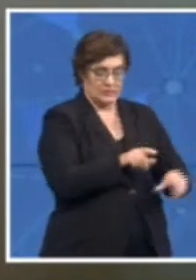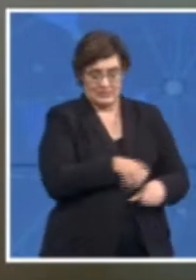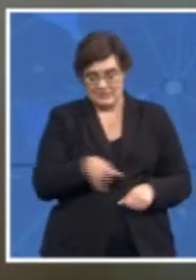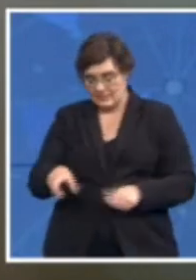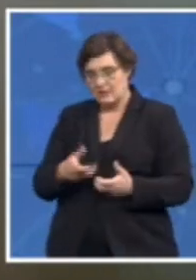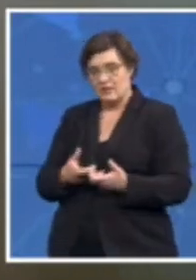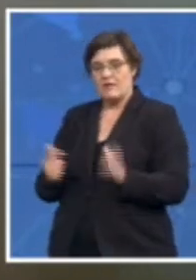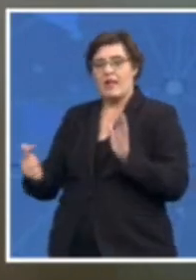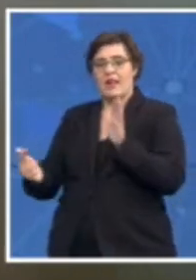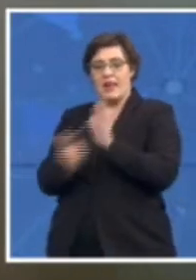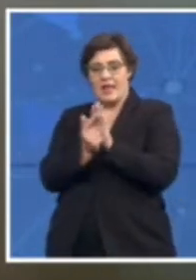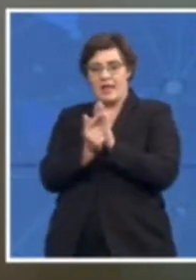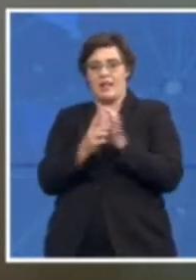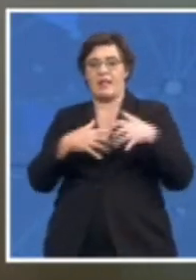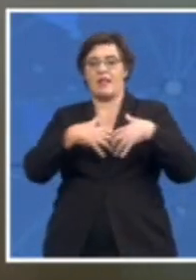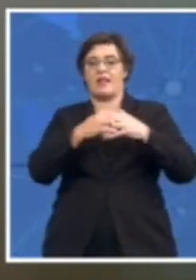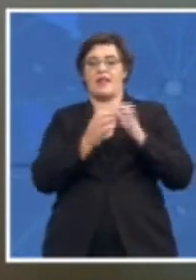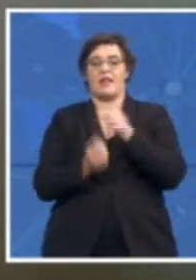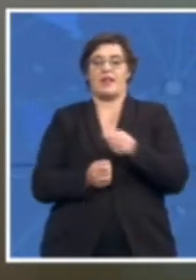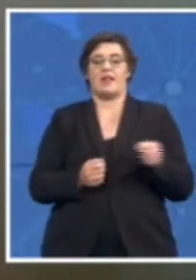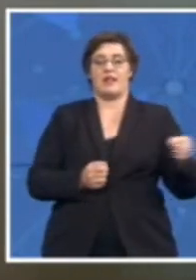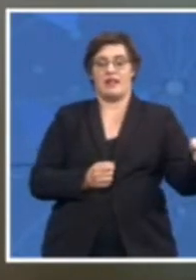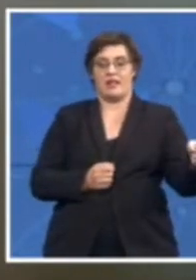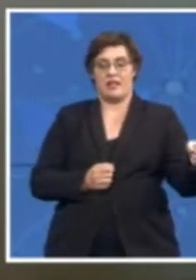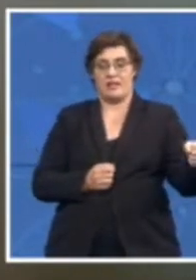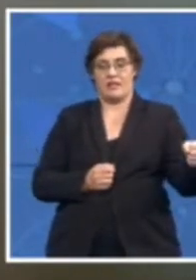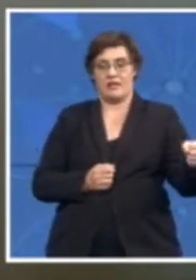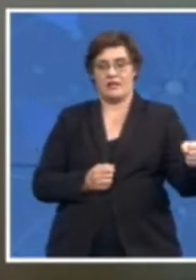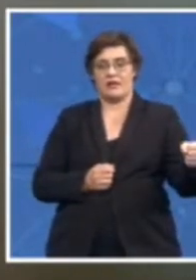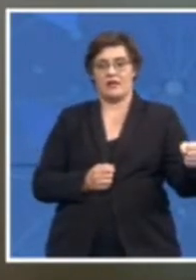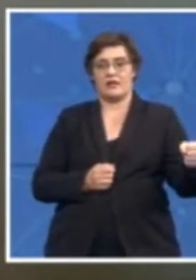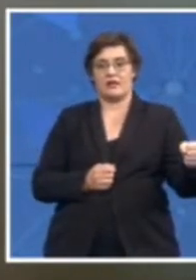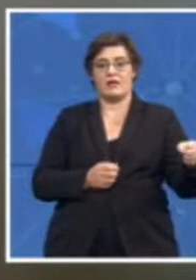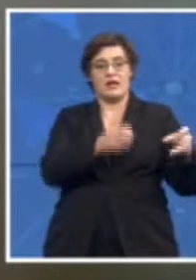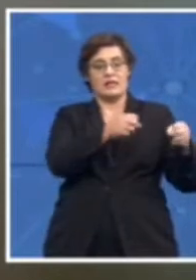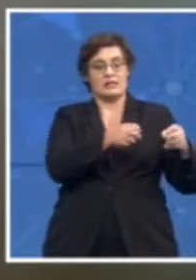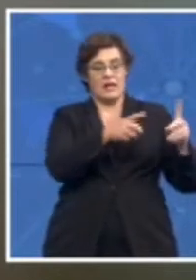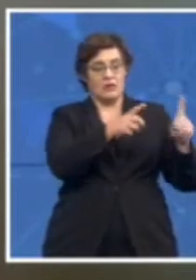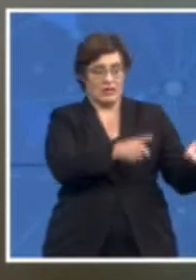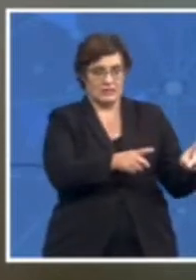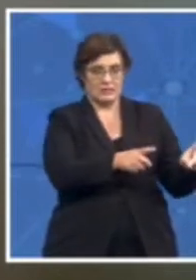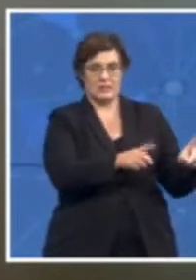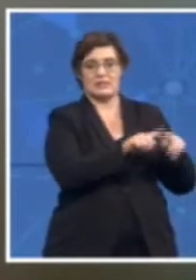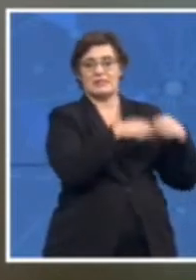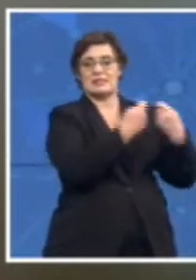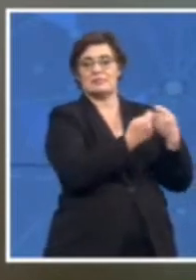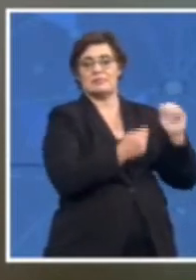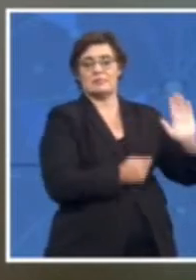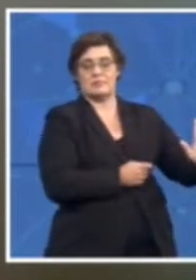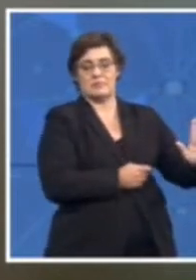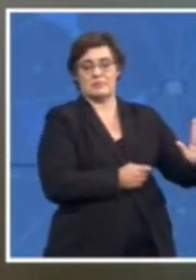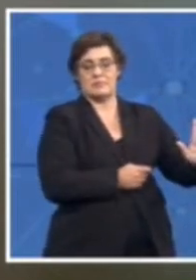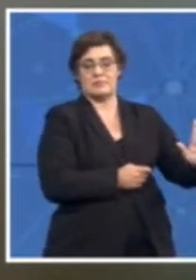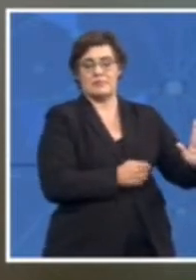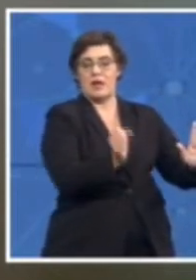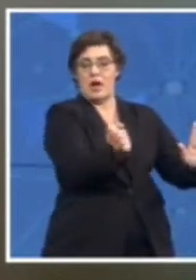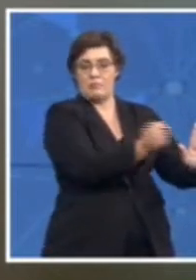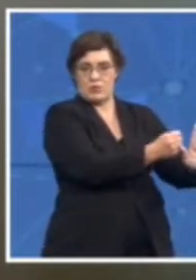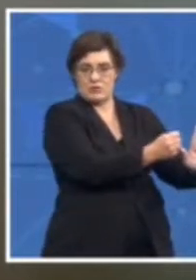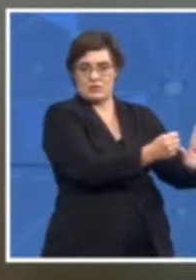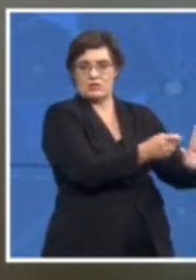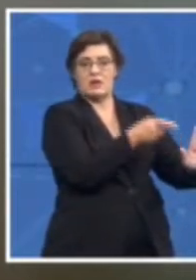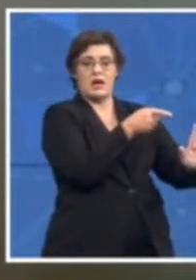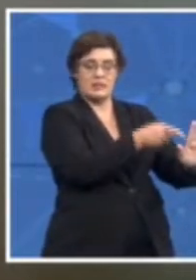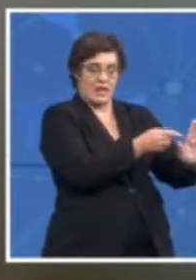appointed directors pro tem who are currently minding the shop while we await